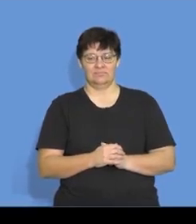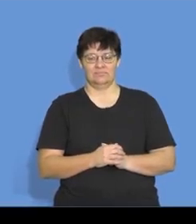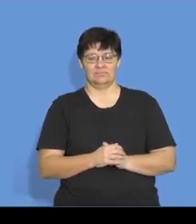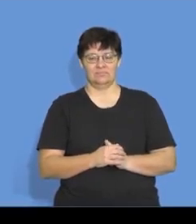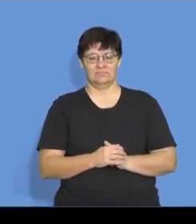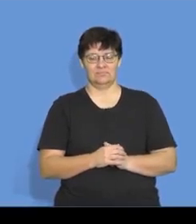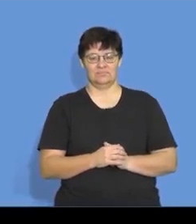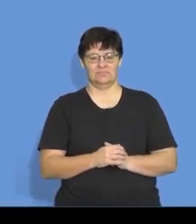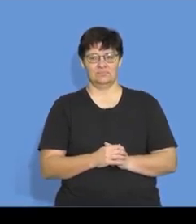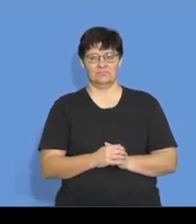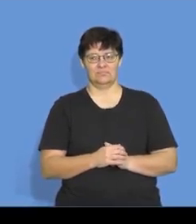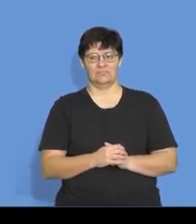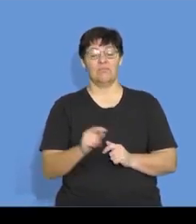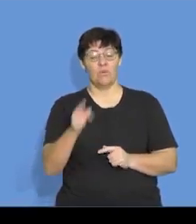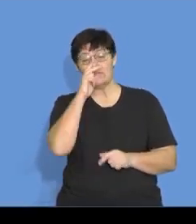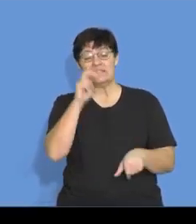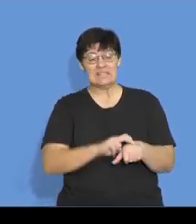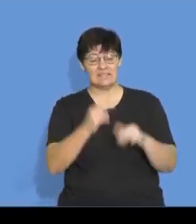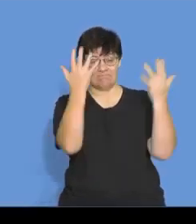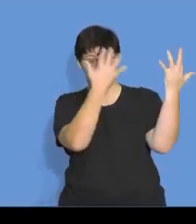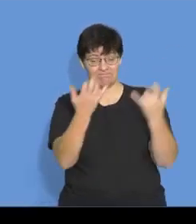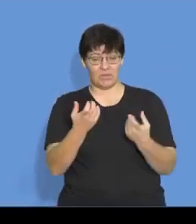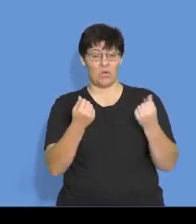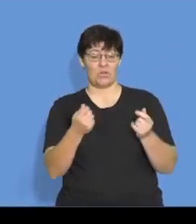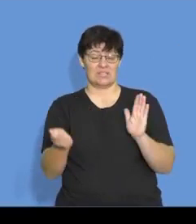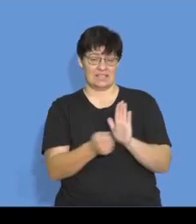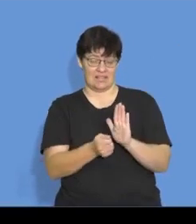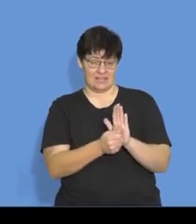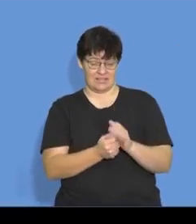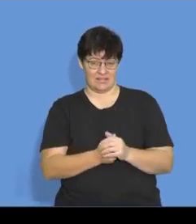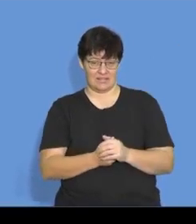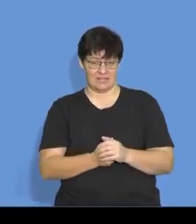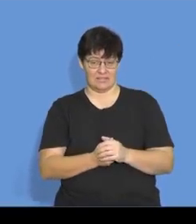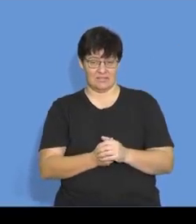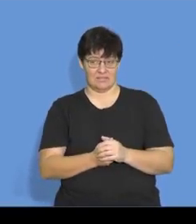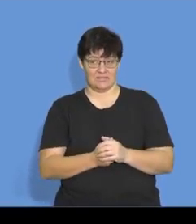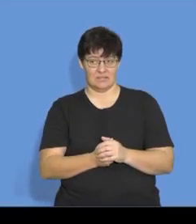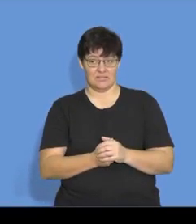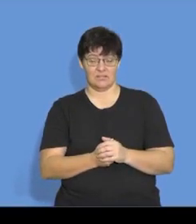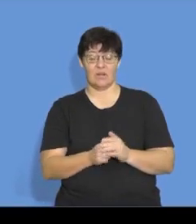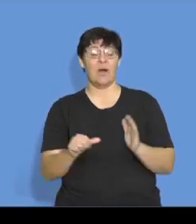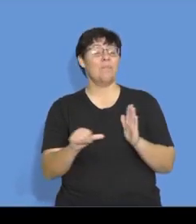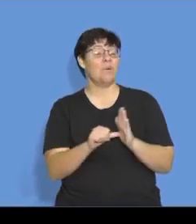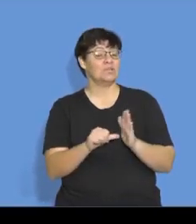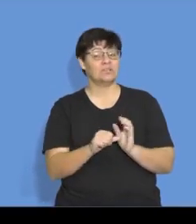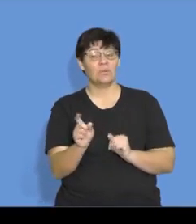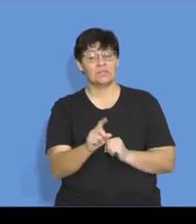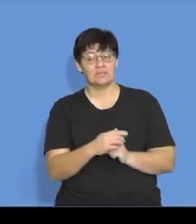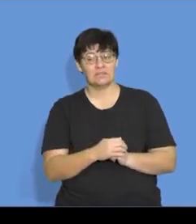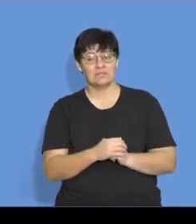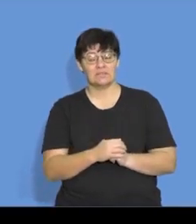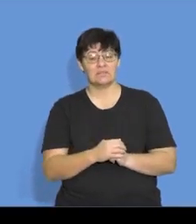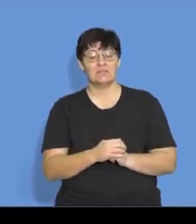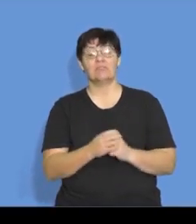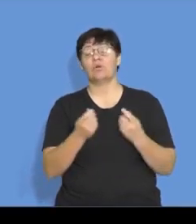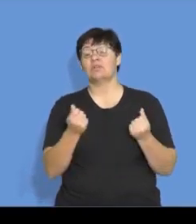When it comes to the calculation of cost of sales, this is important when we are calculating our cost of